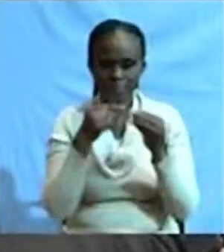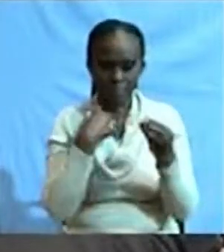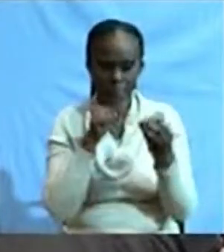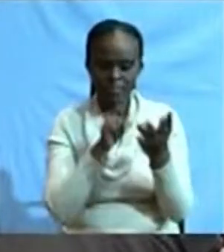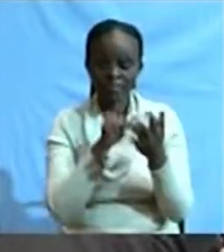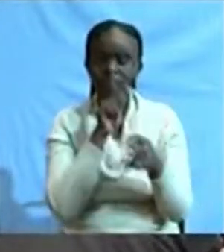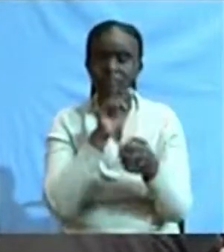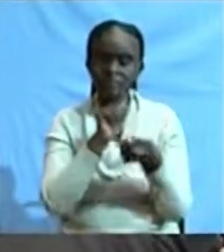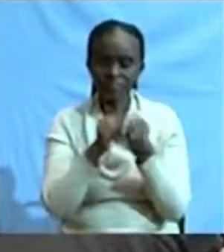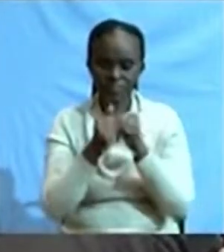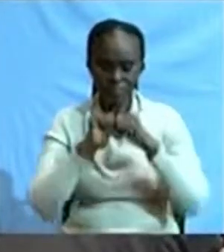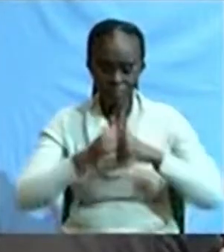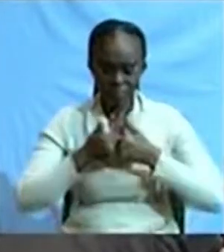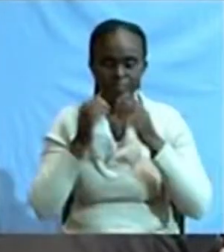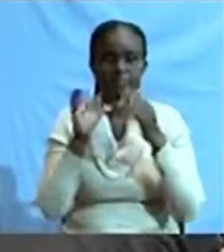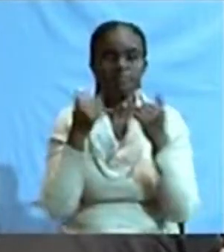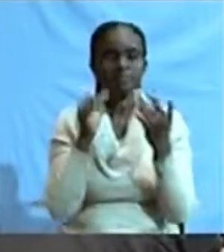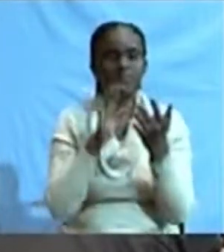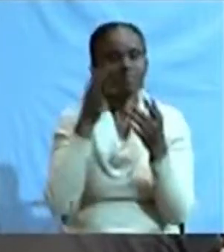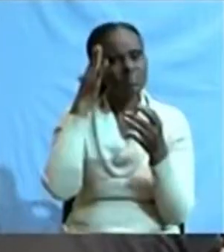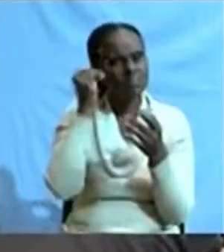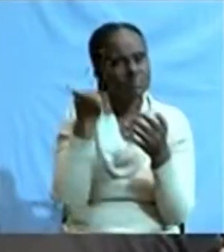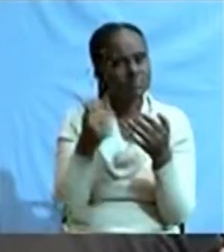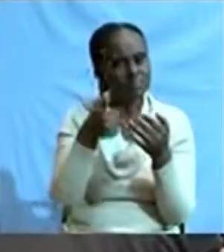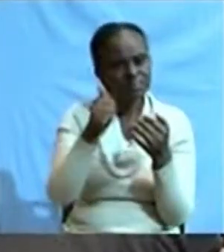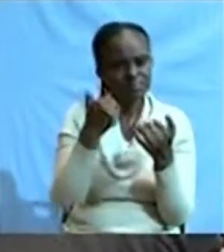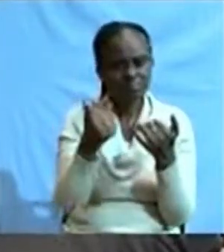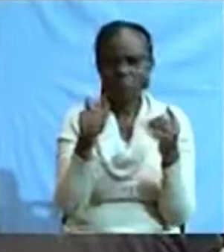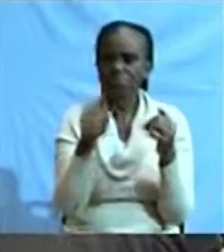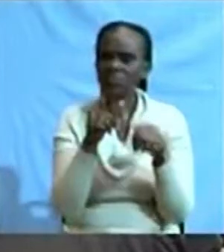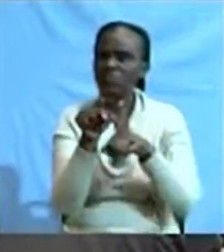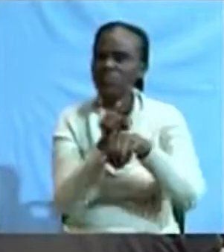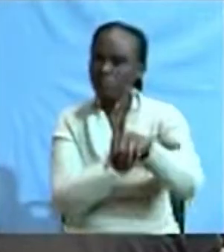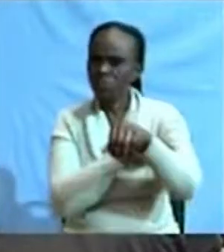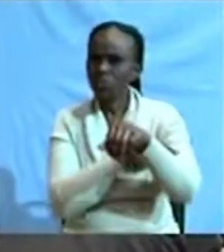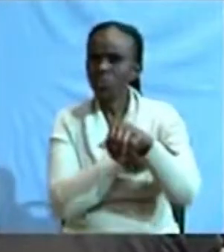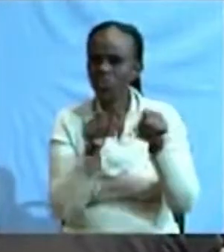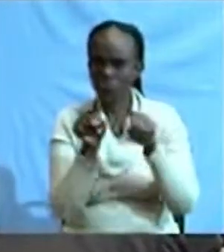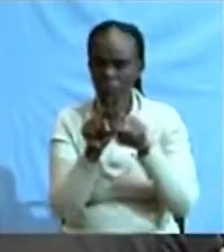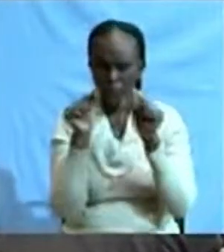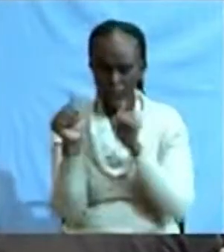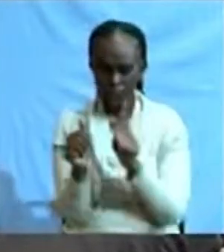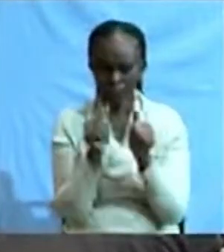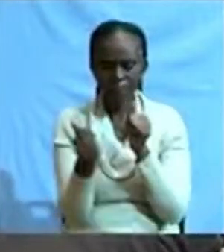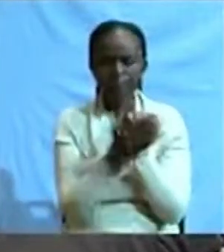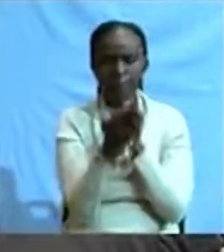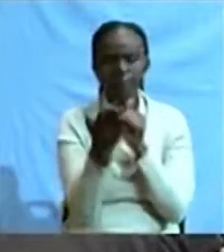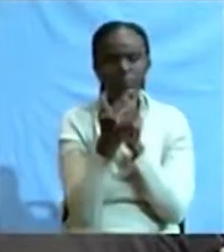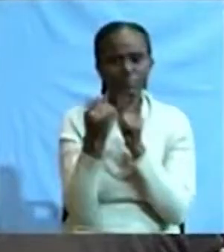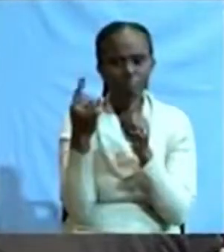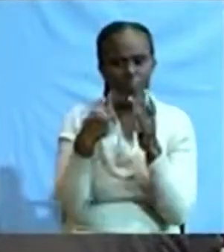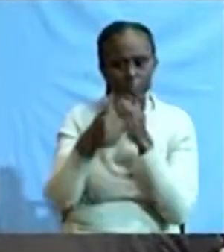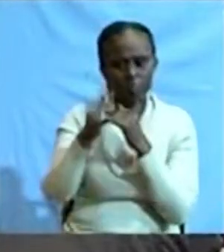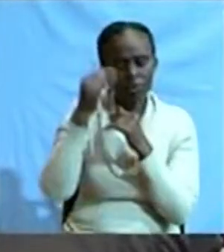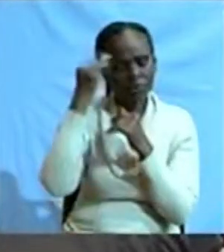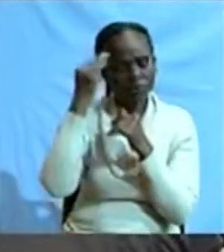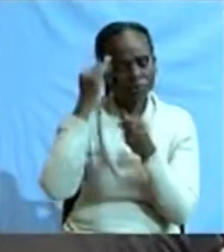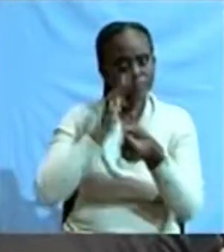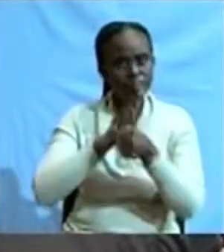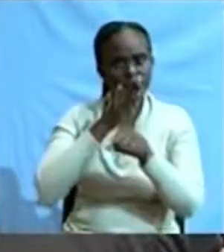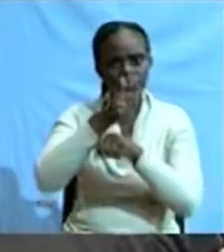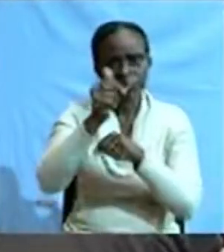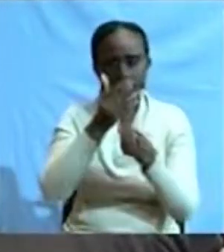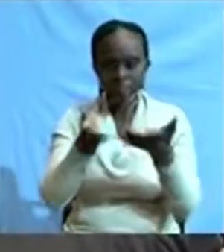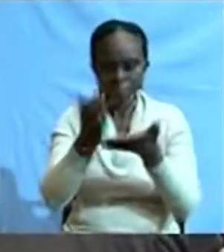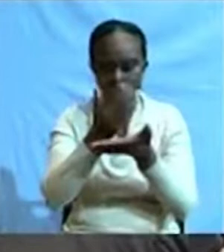we are facing as a council. Why is it that it normally takes you so long to act on issues which you know once you collect, it